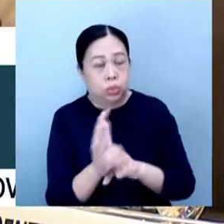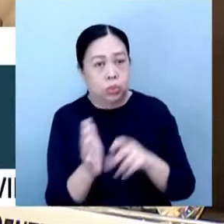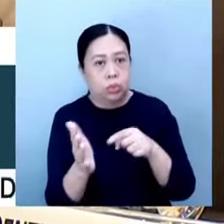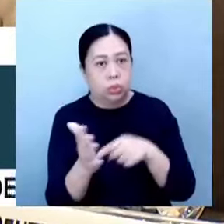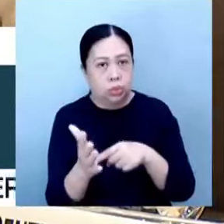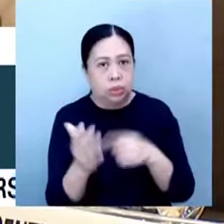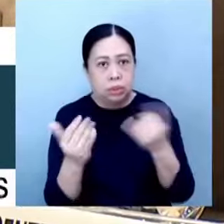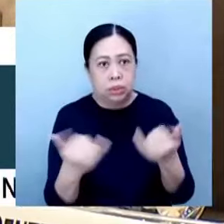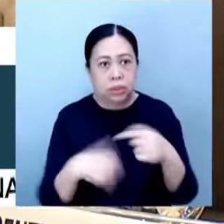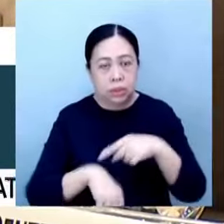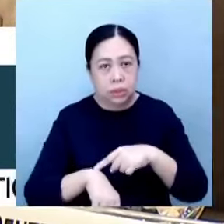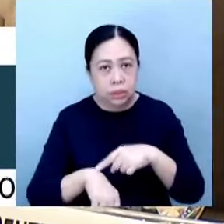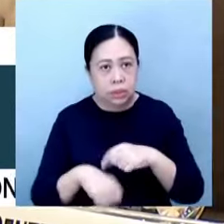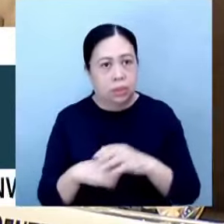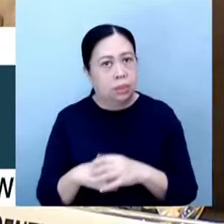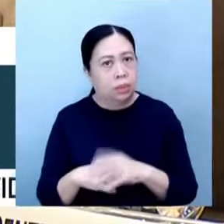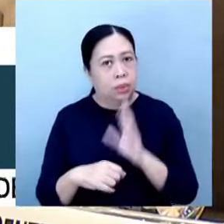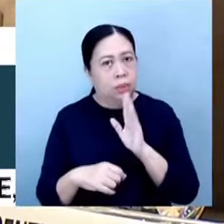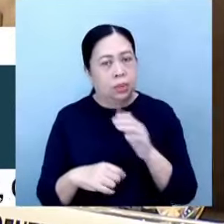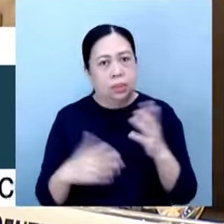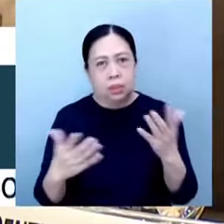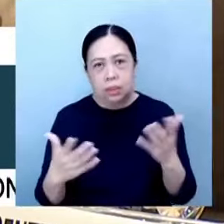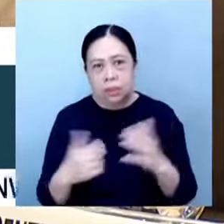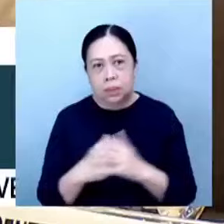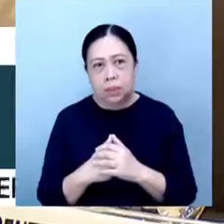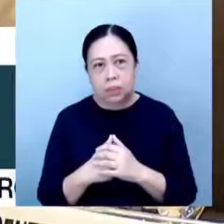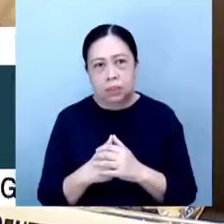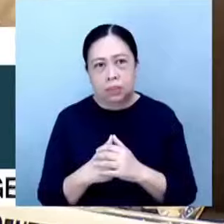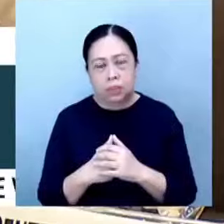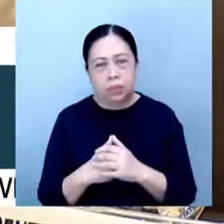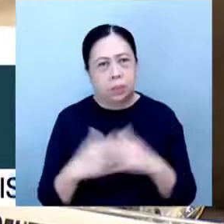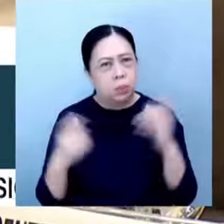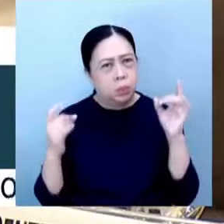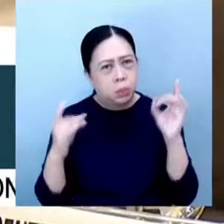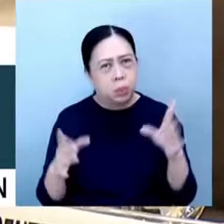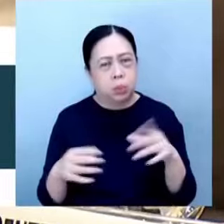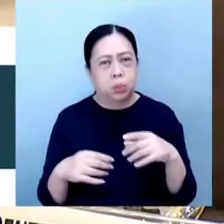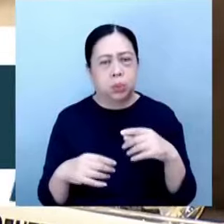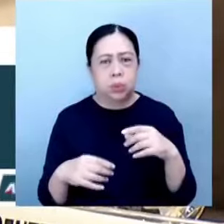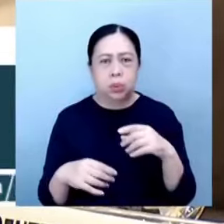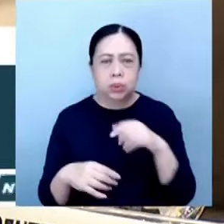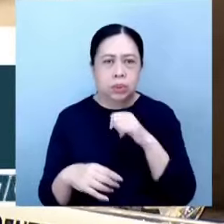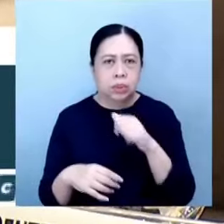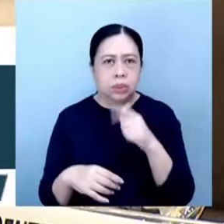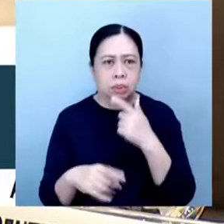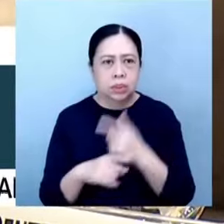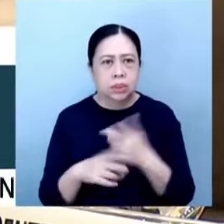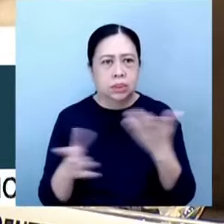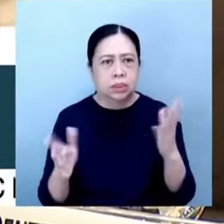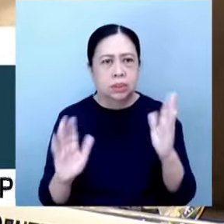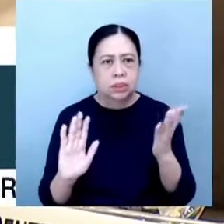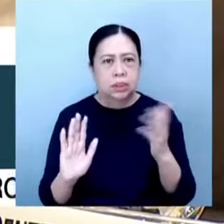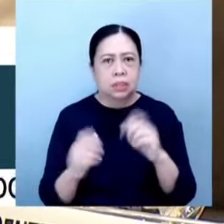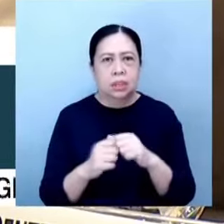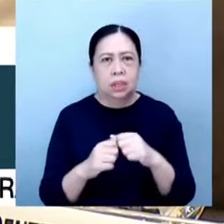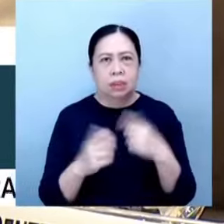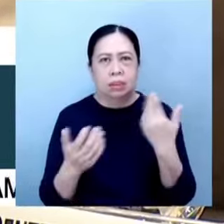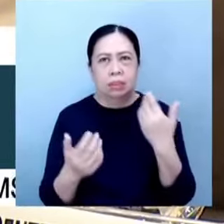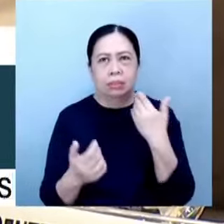time would be a lethal experiment. It would be a touch a dance to the grave or to